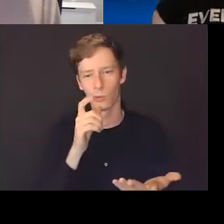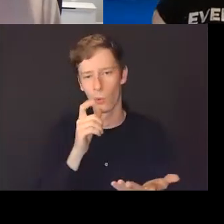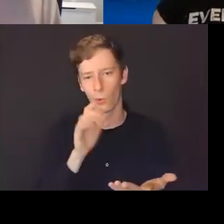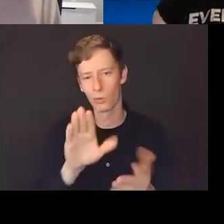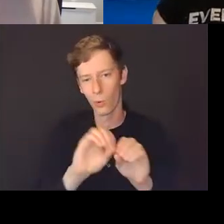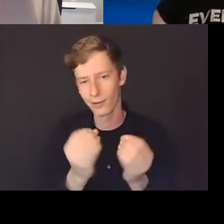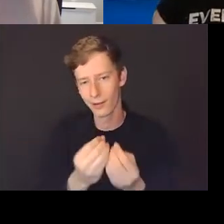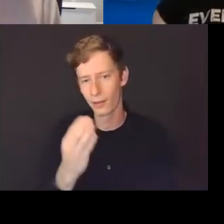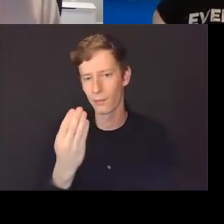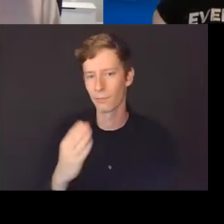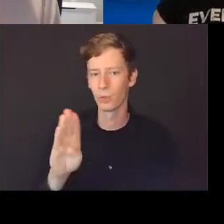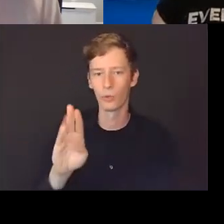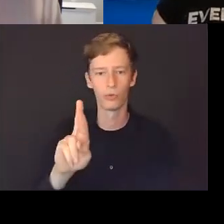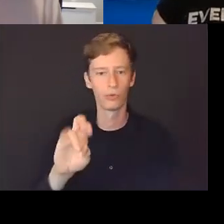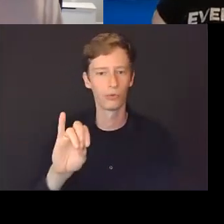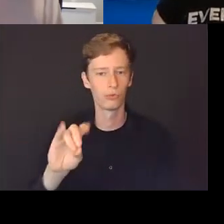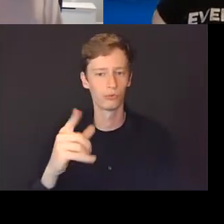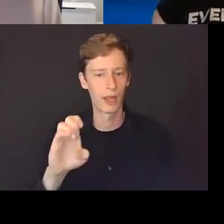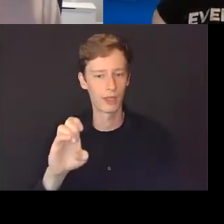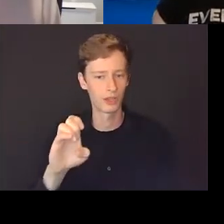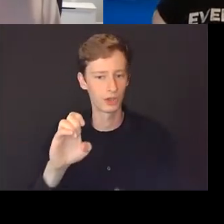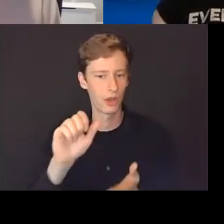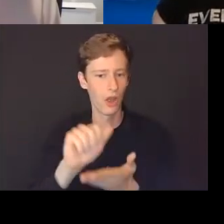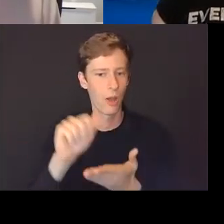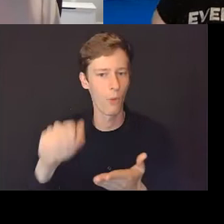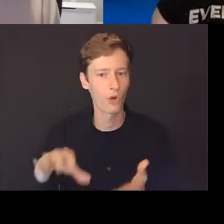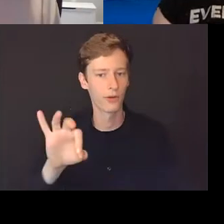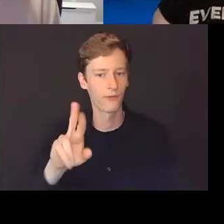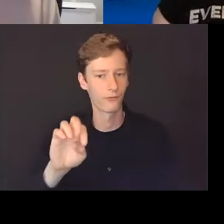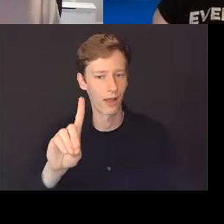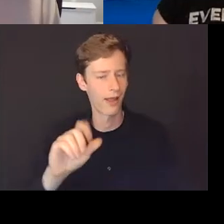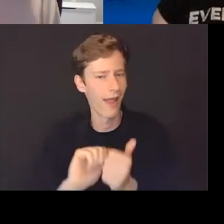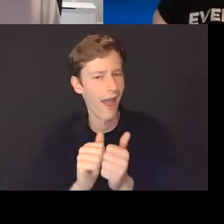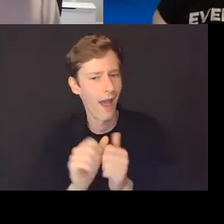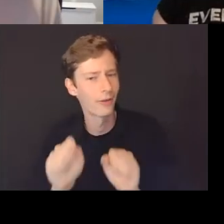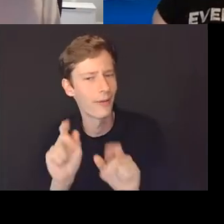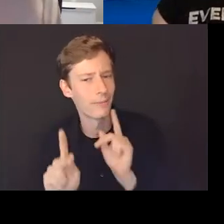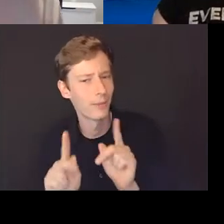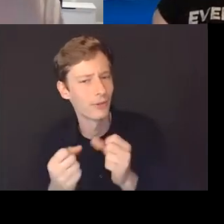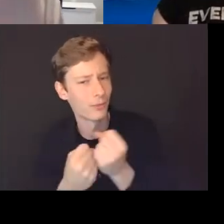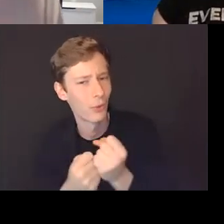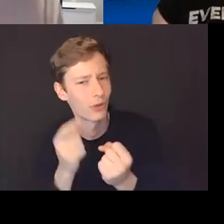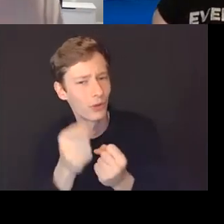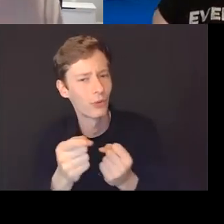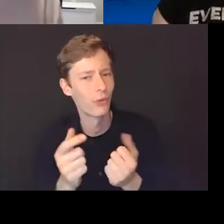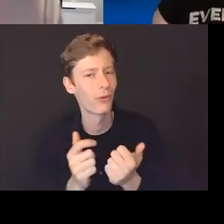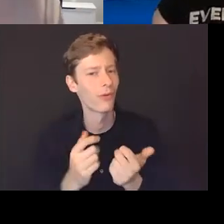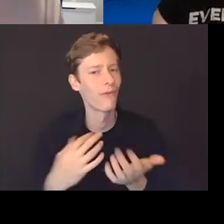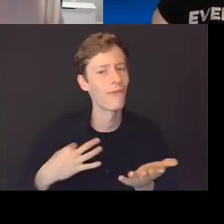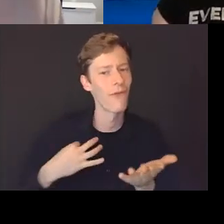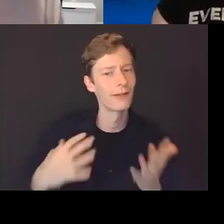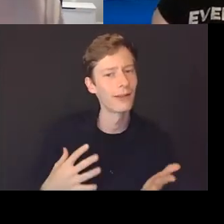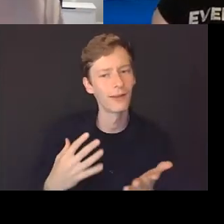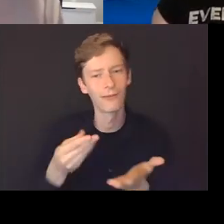work, impact you're already seeing, and like, how can folks best support you? You know, funding, volunteers, what more should we do?